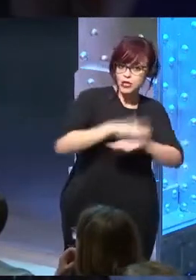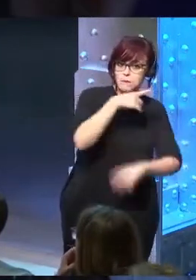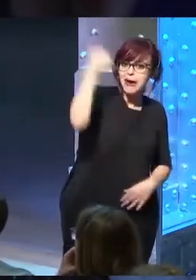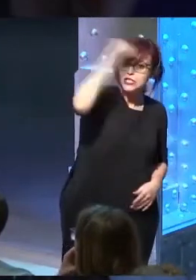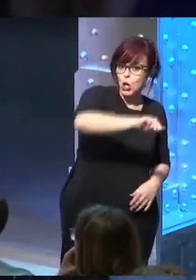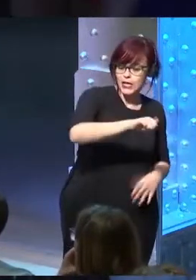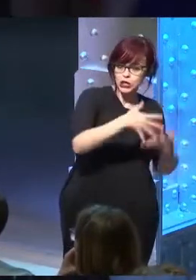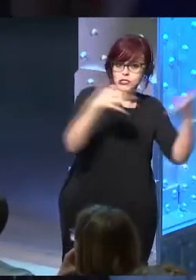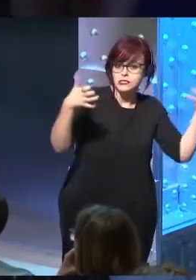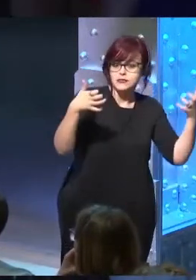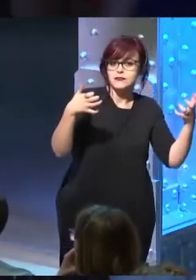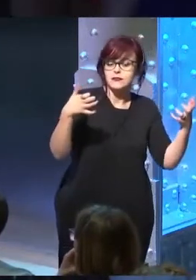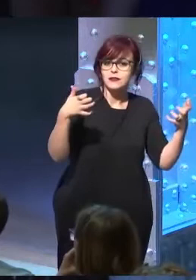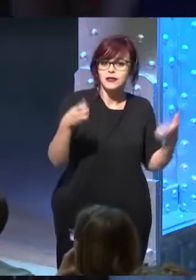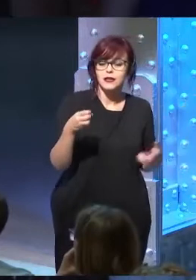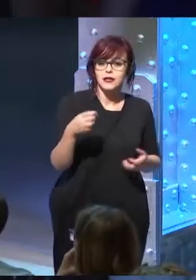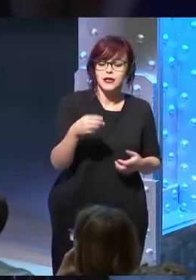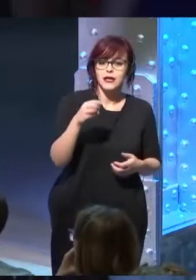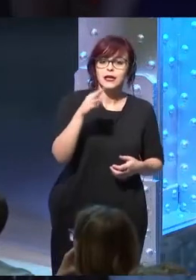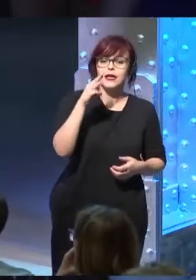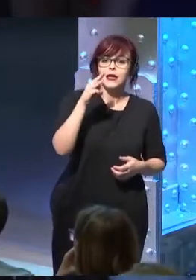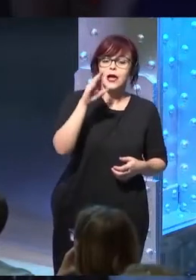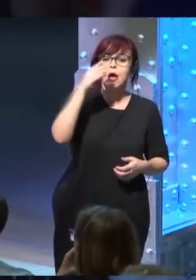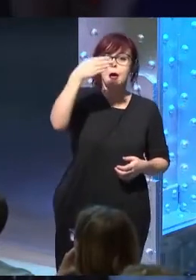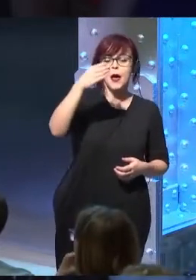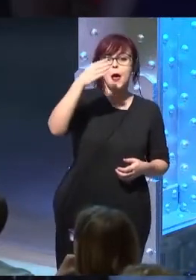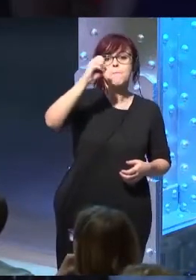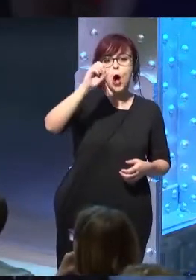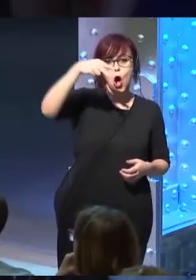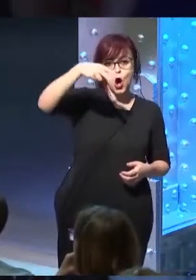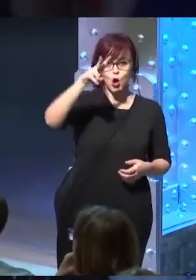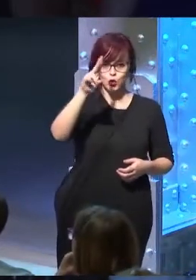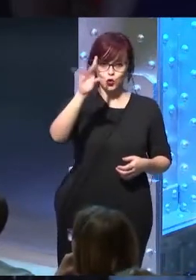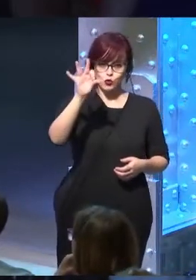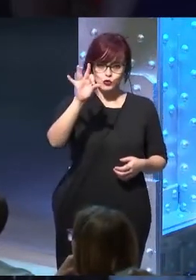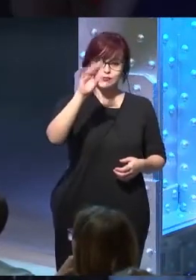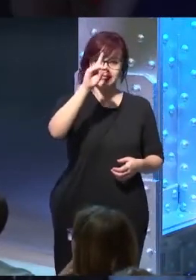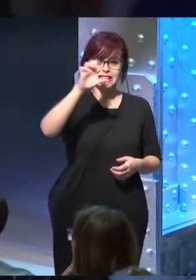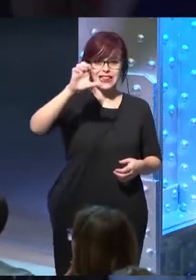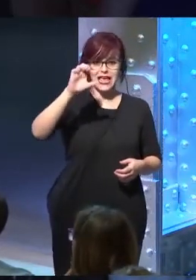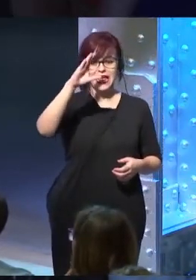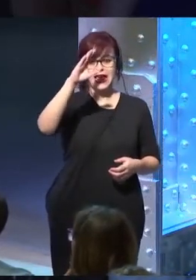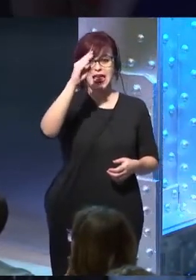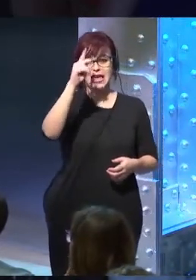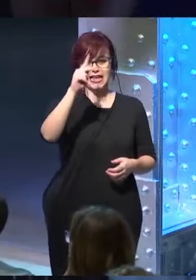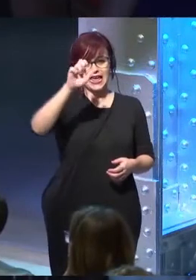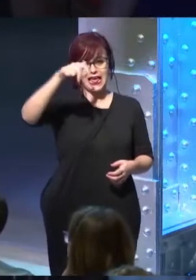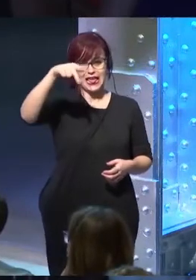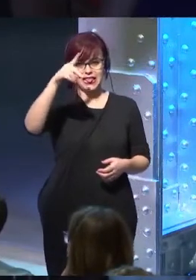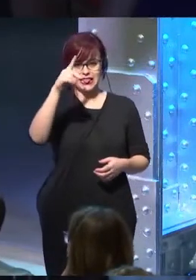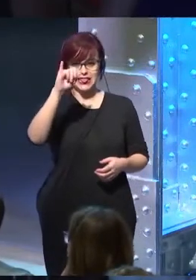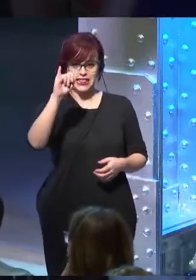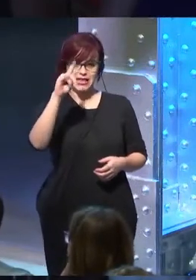vir bonus dicendi peritus, which means a good man skilled in